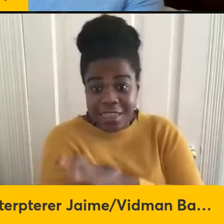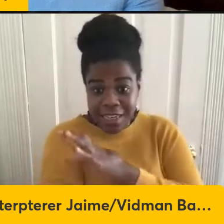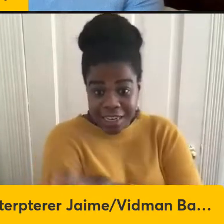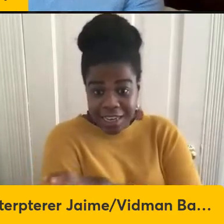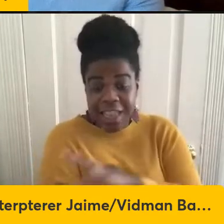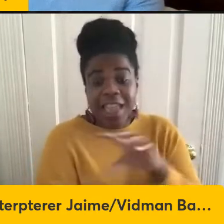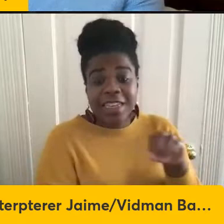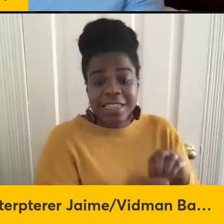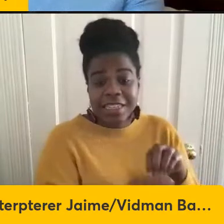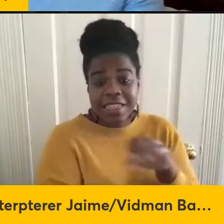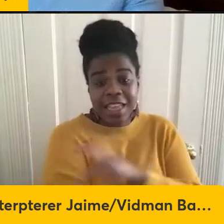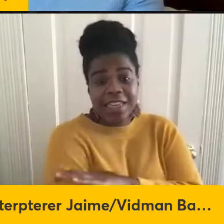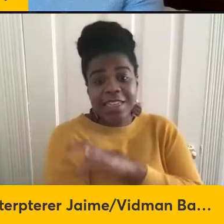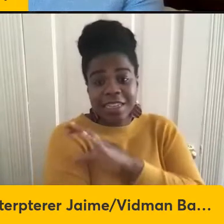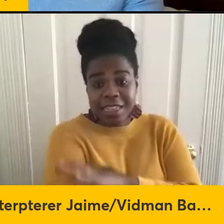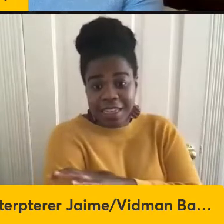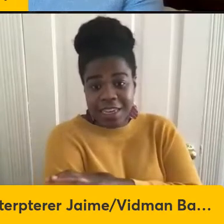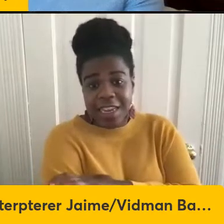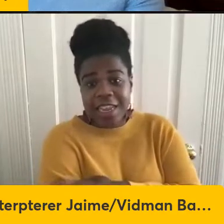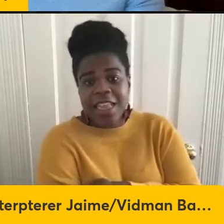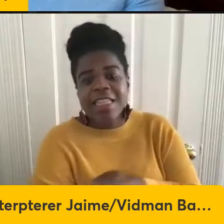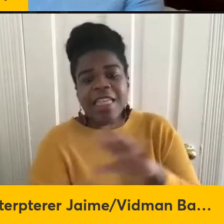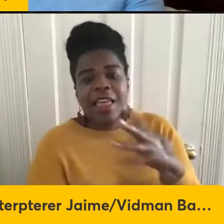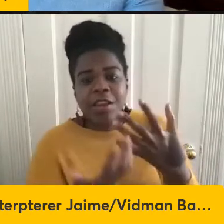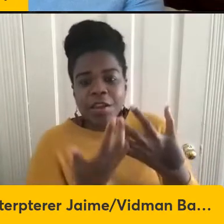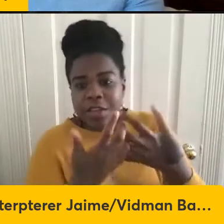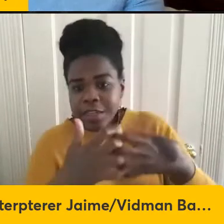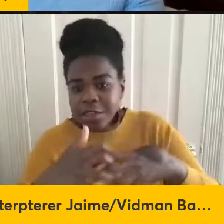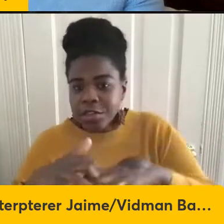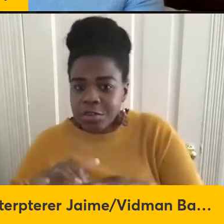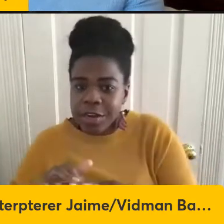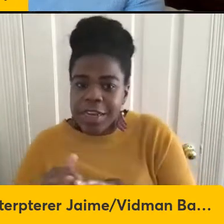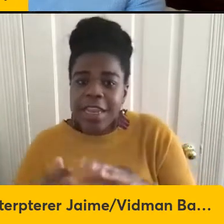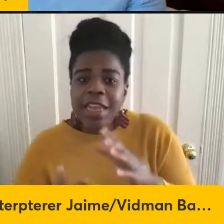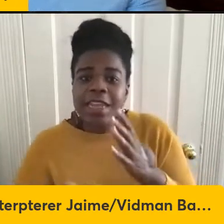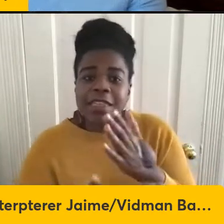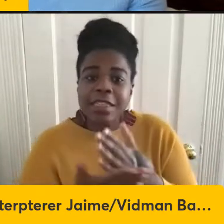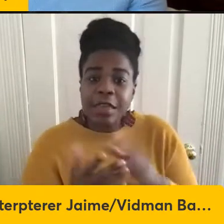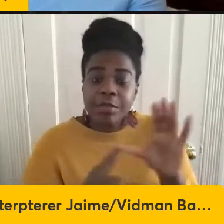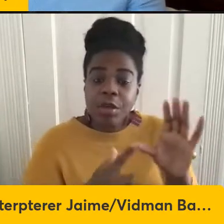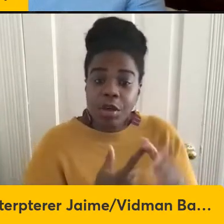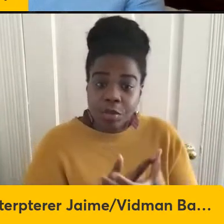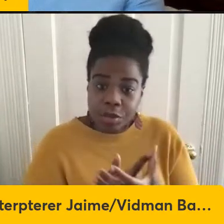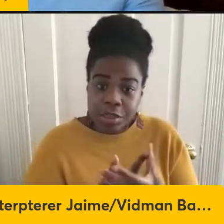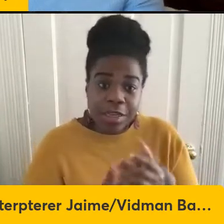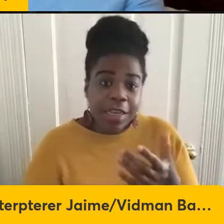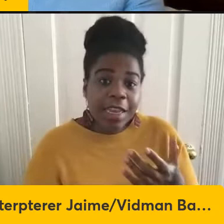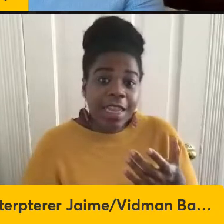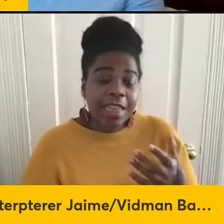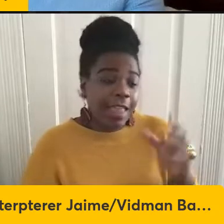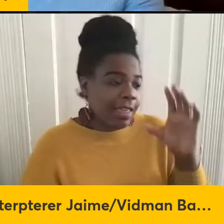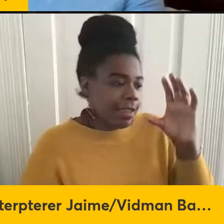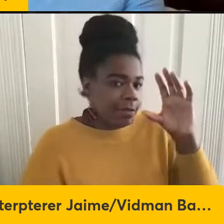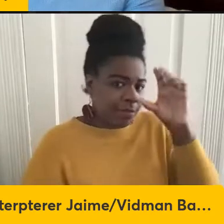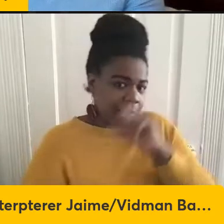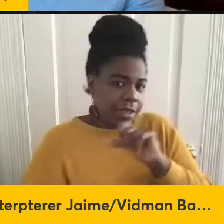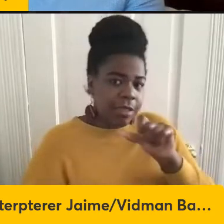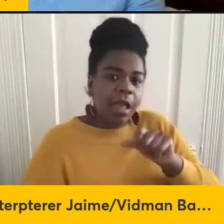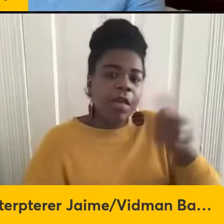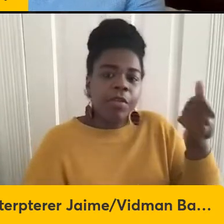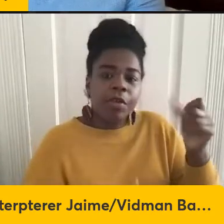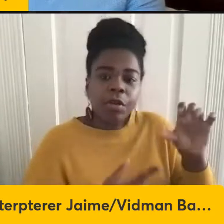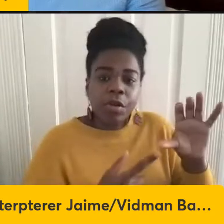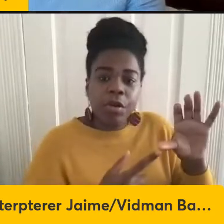of the clinic that are very integrated in certain cultures, that is missed often in other cultures. And so,